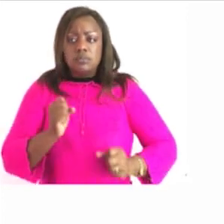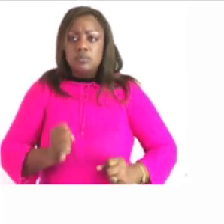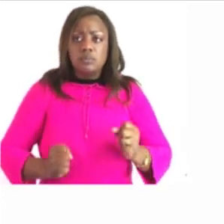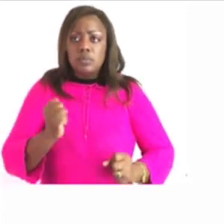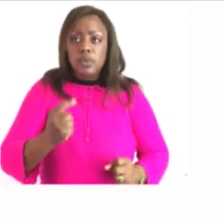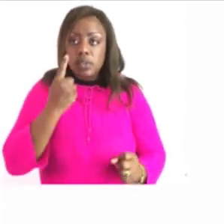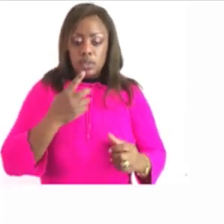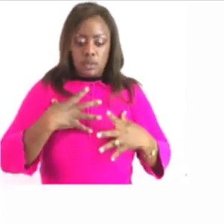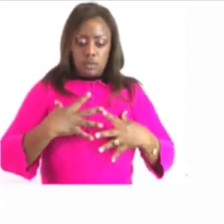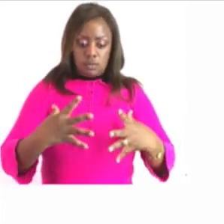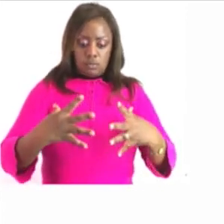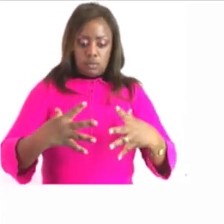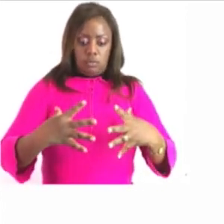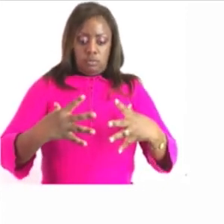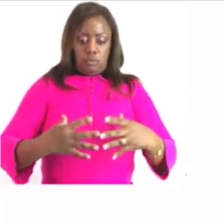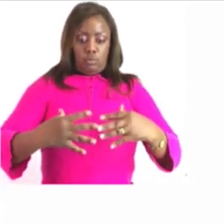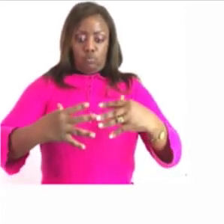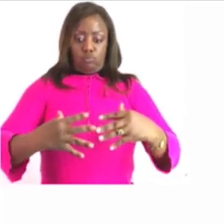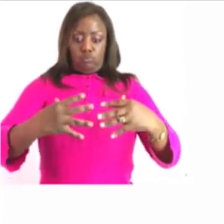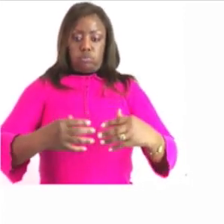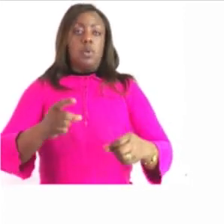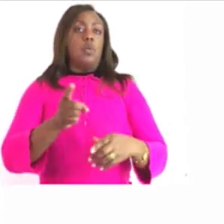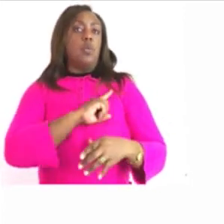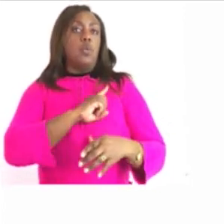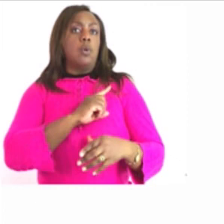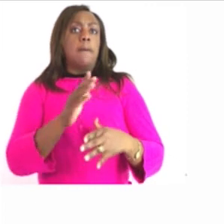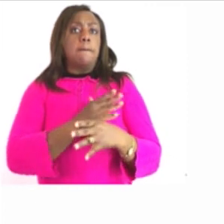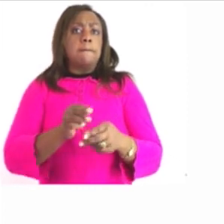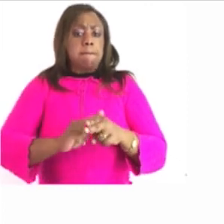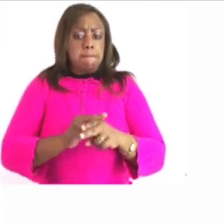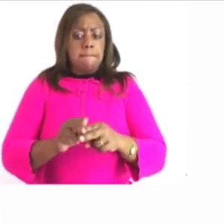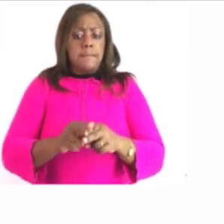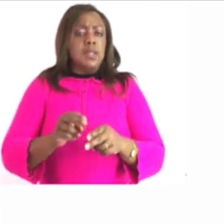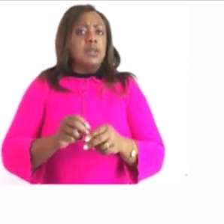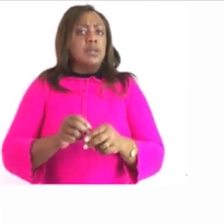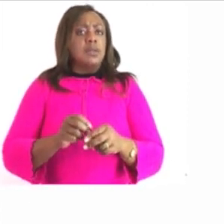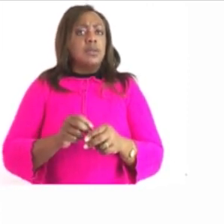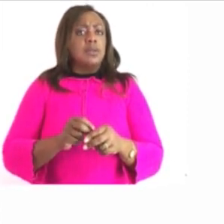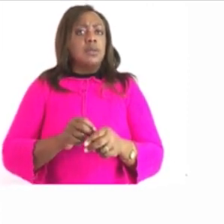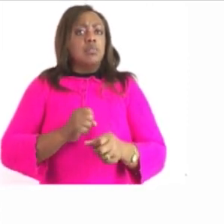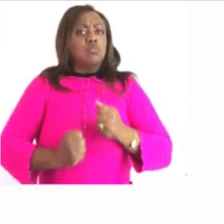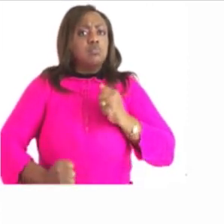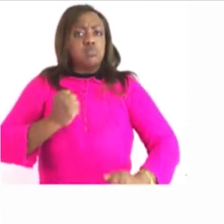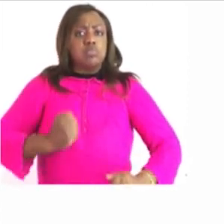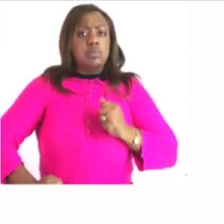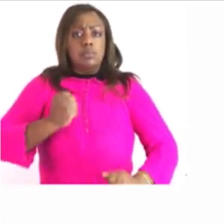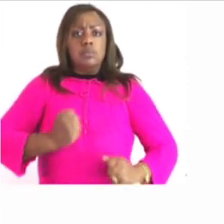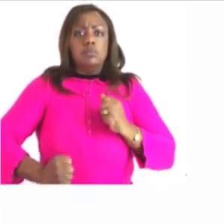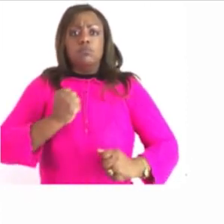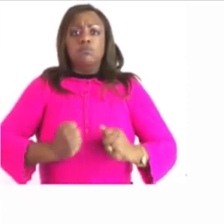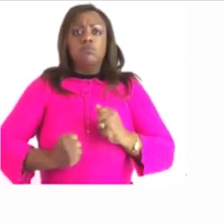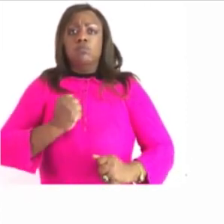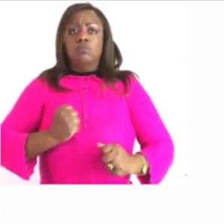exercises, if you look at the person's chest, okay, the shape of the chest change in the sense that you can notice